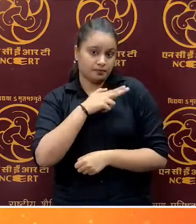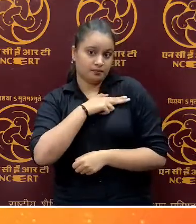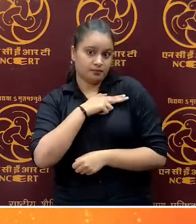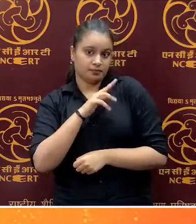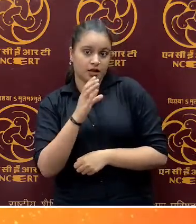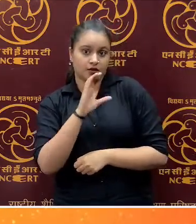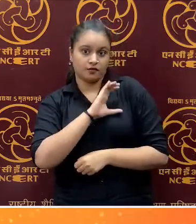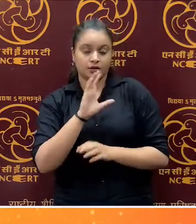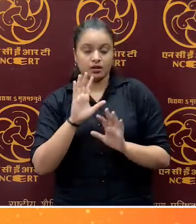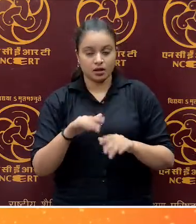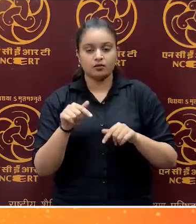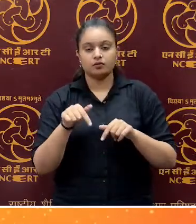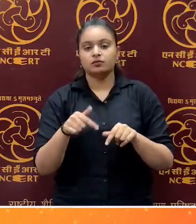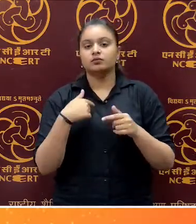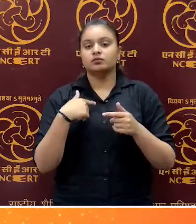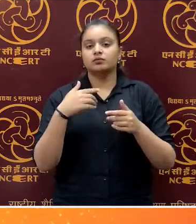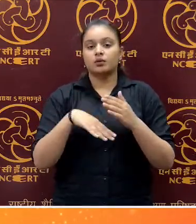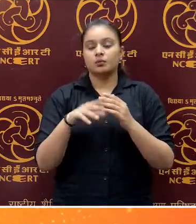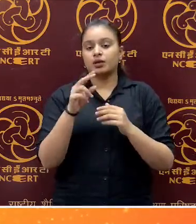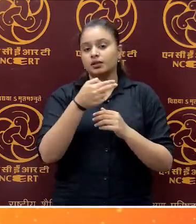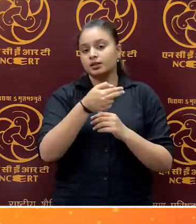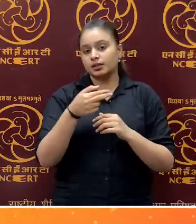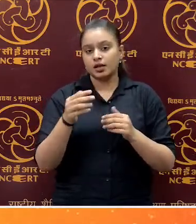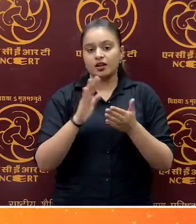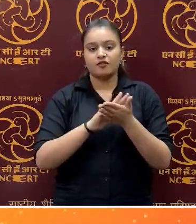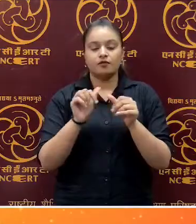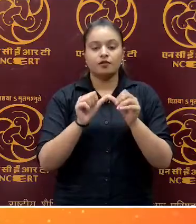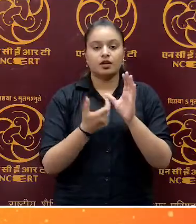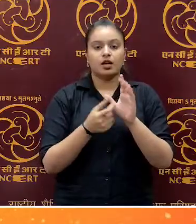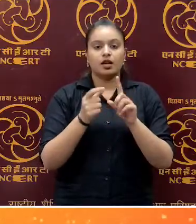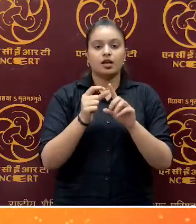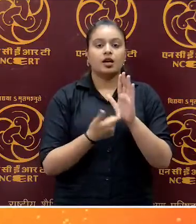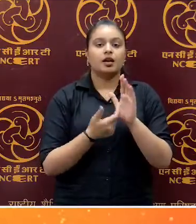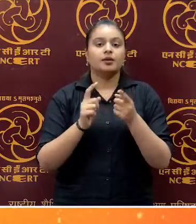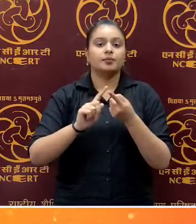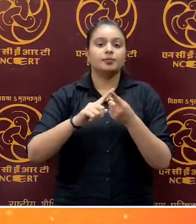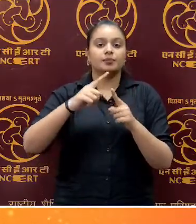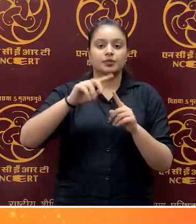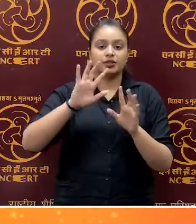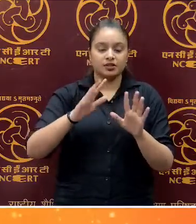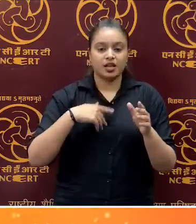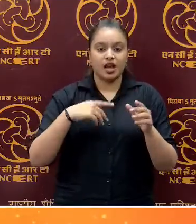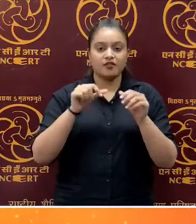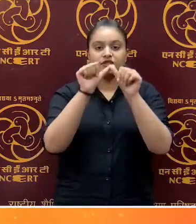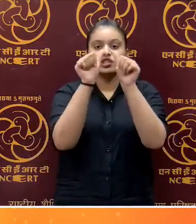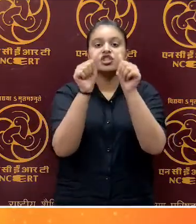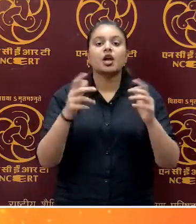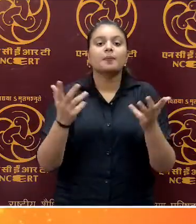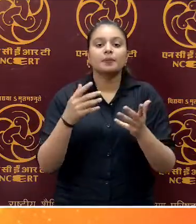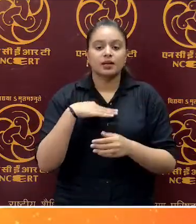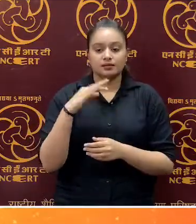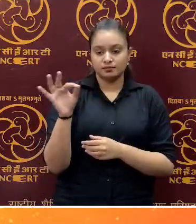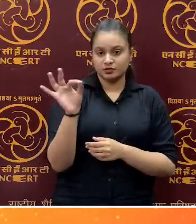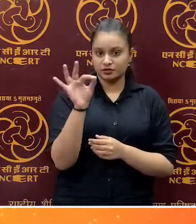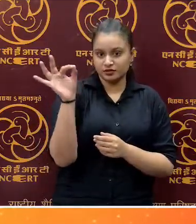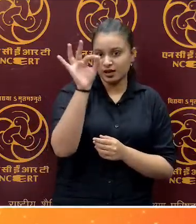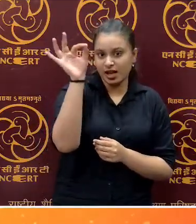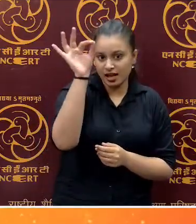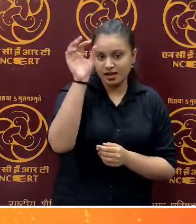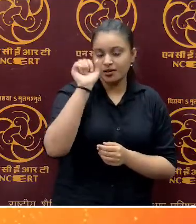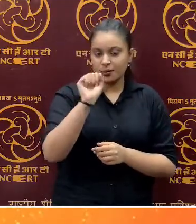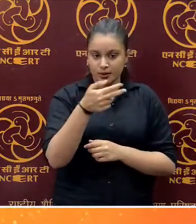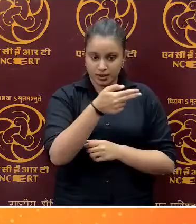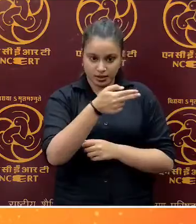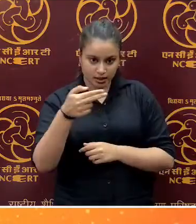with my name on it, and I have one name tag for Harpreet also. Lovely. Here. It's in the shape of the fly. Once again, you can write your Yes.